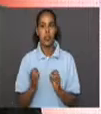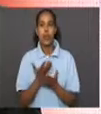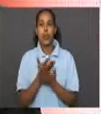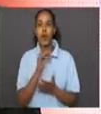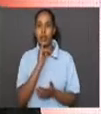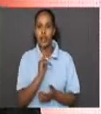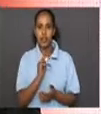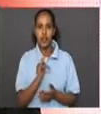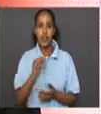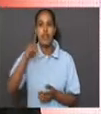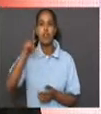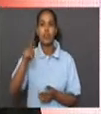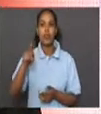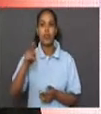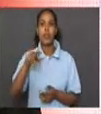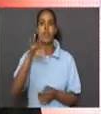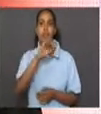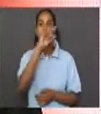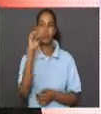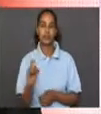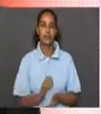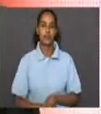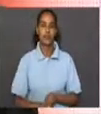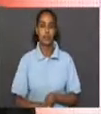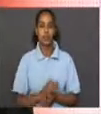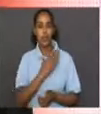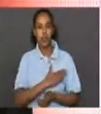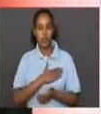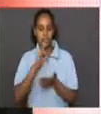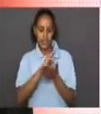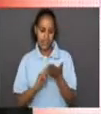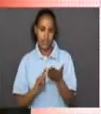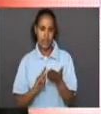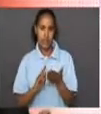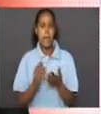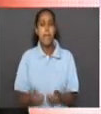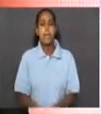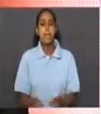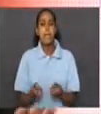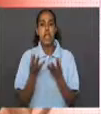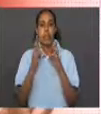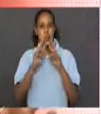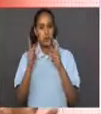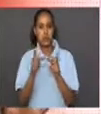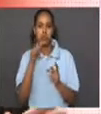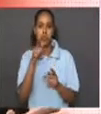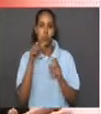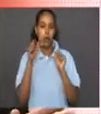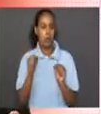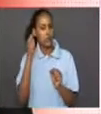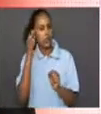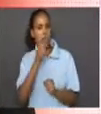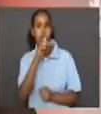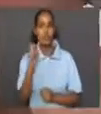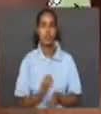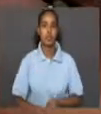where is phosphorus found? Please list as many places as you can think